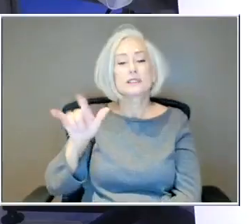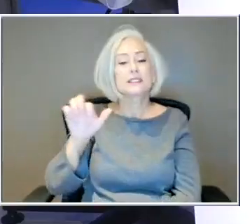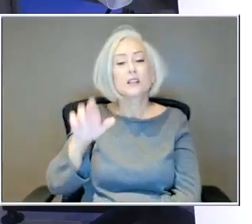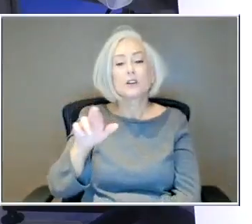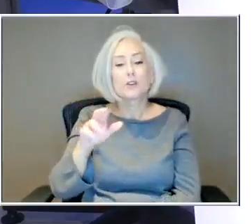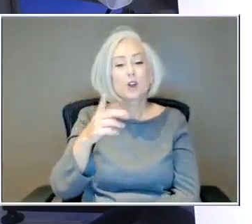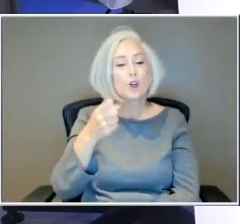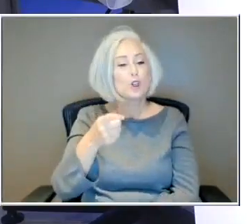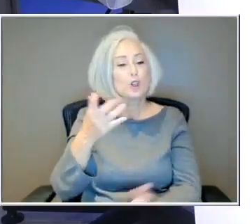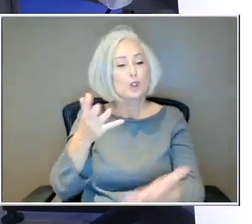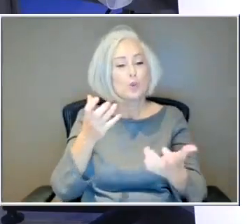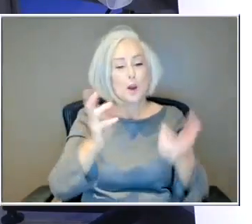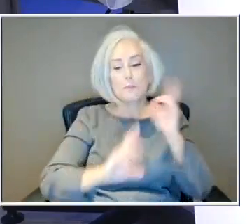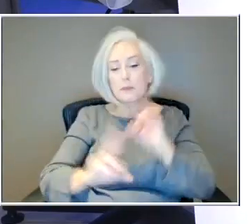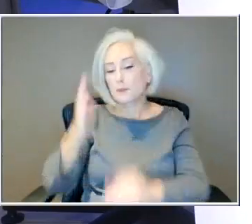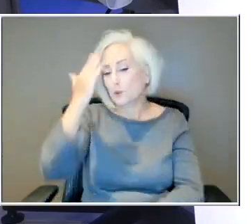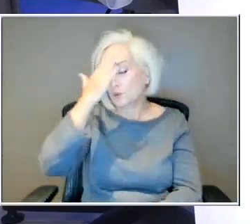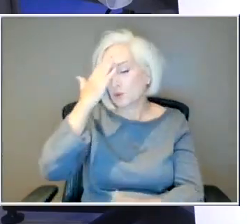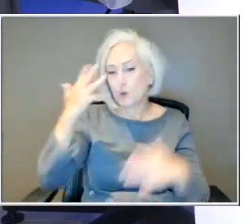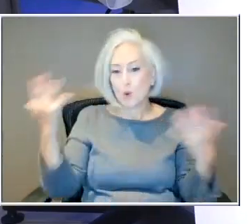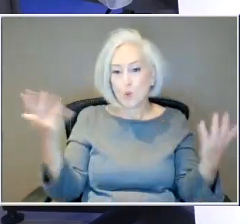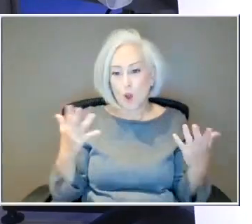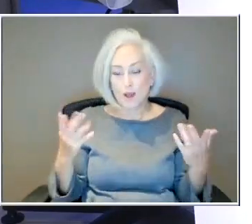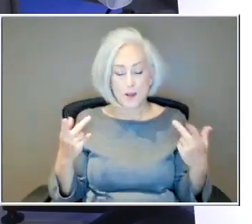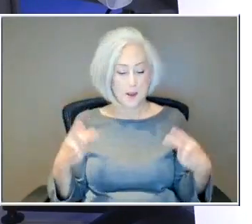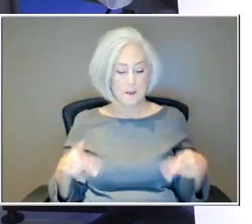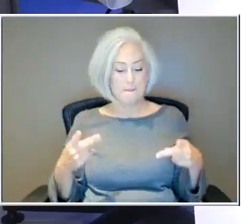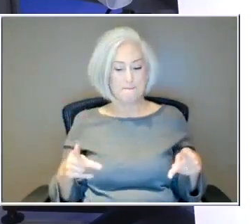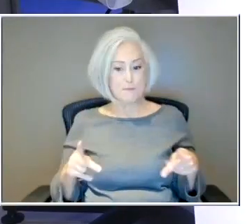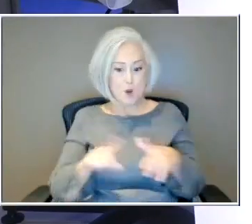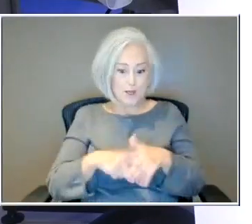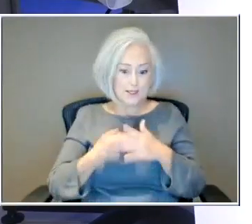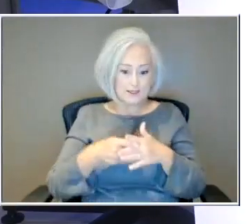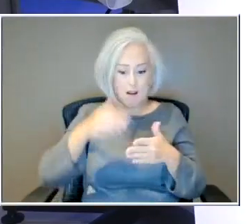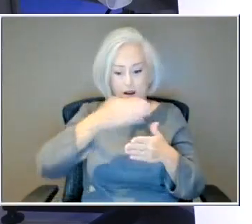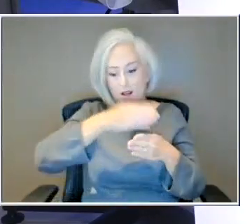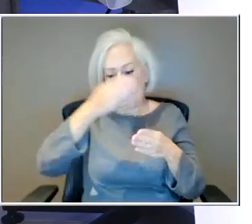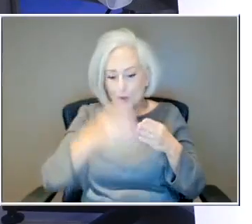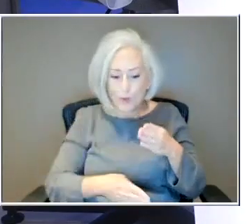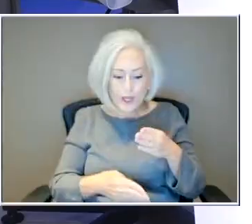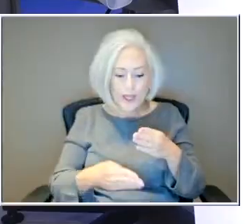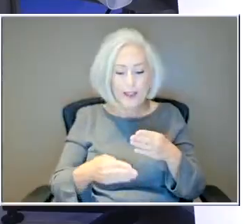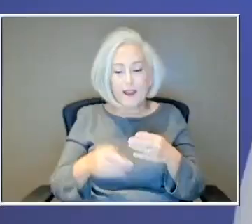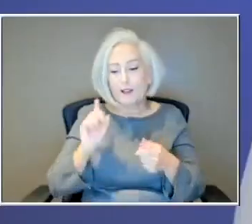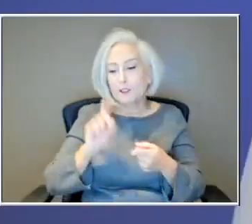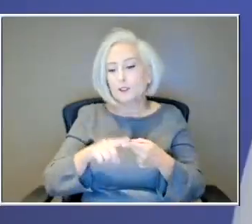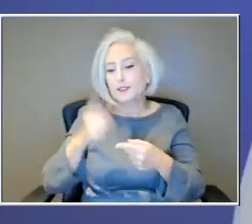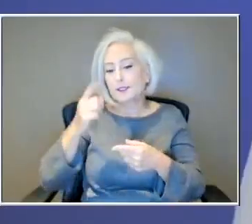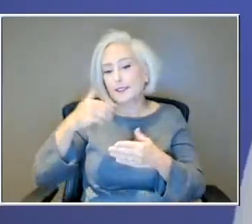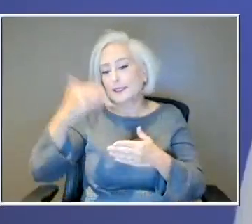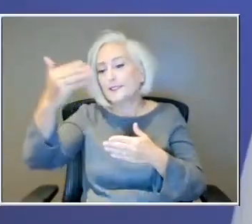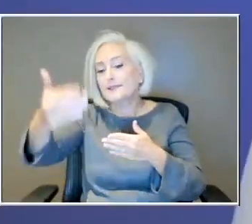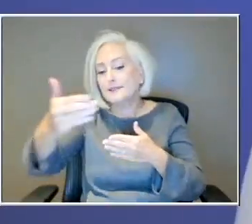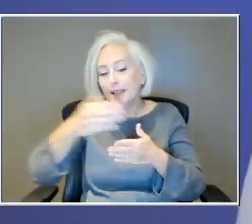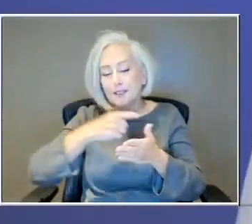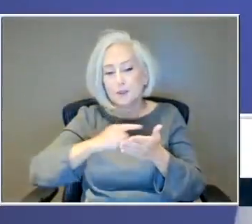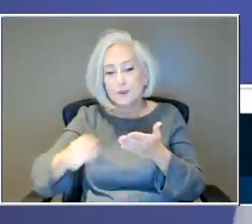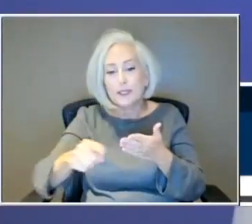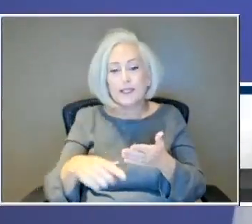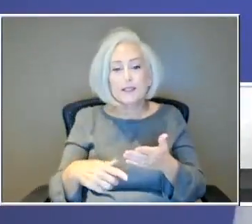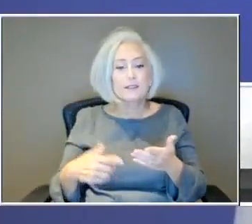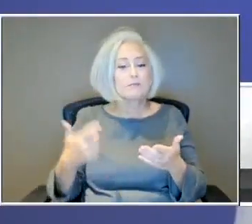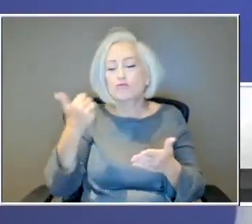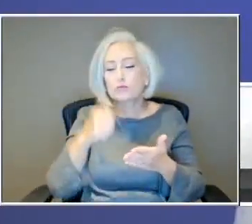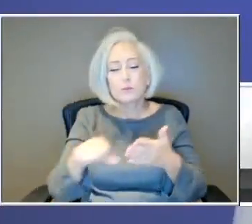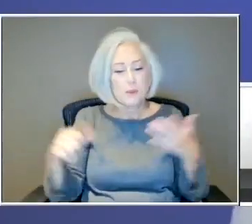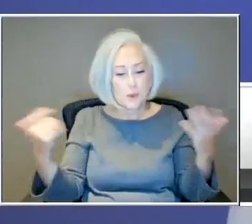as they head out? Kind of, the parties are starting this weekend, all through next week. What do you want us to know? I think it's important to just remember that poison prevention